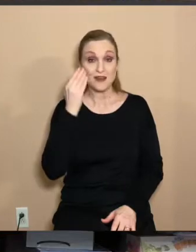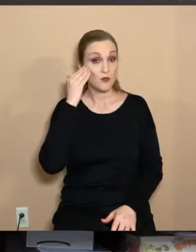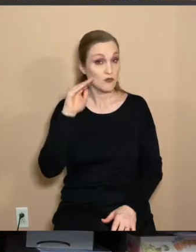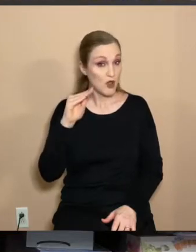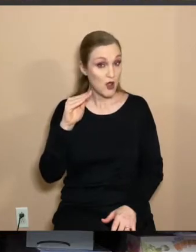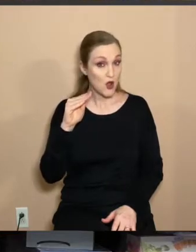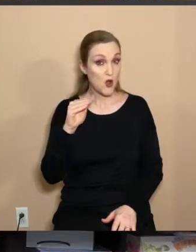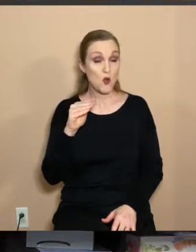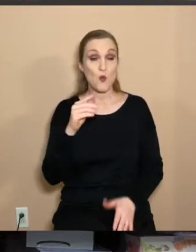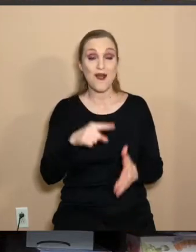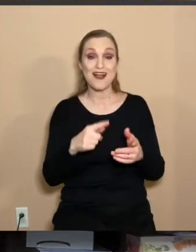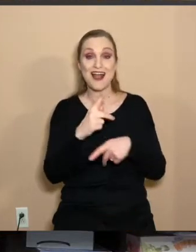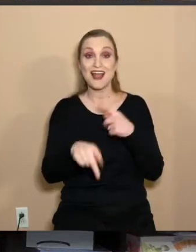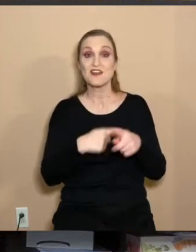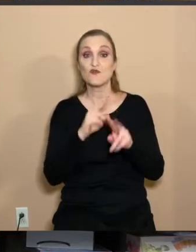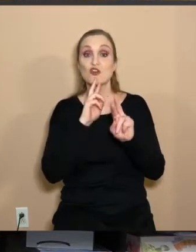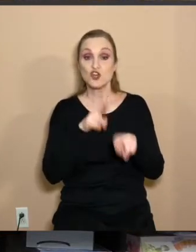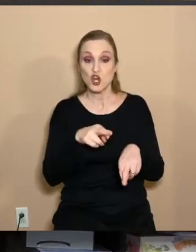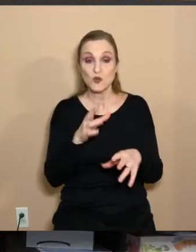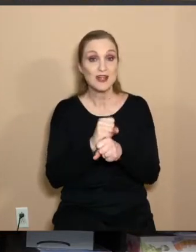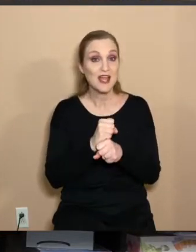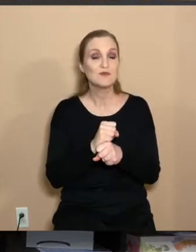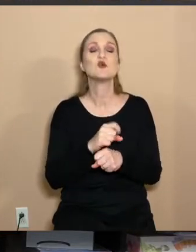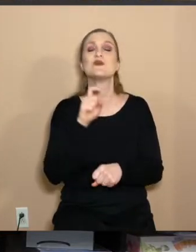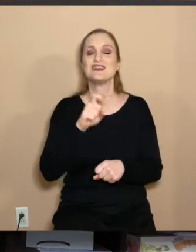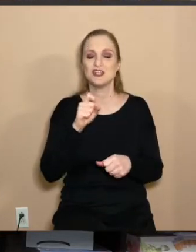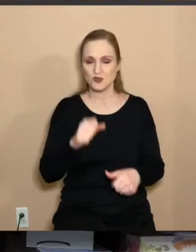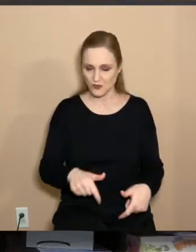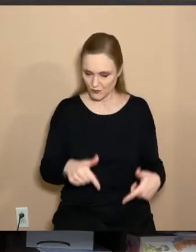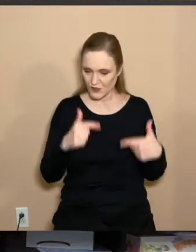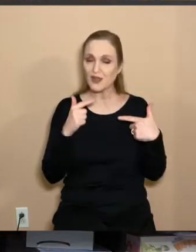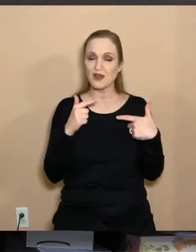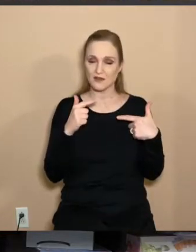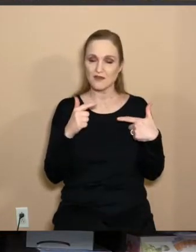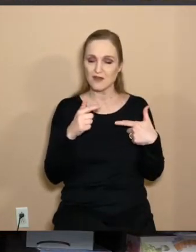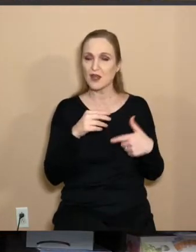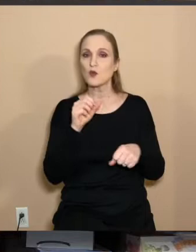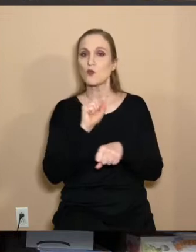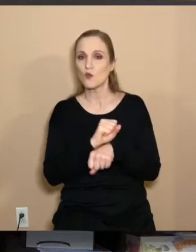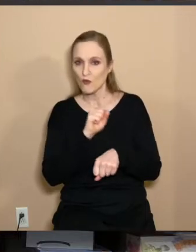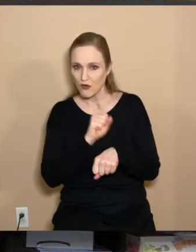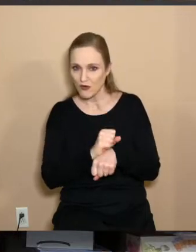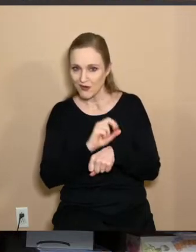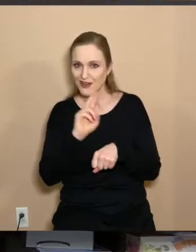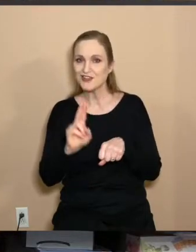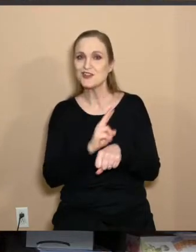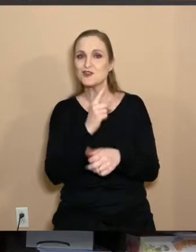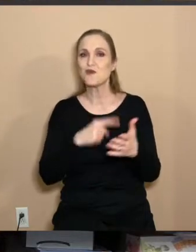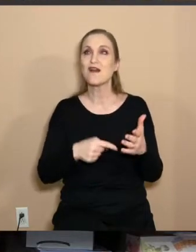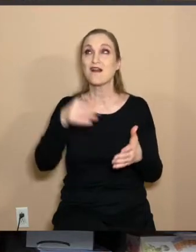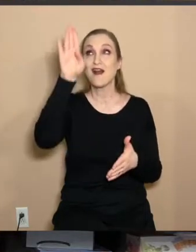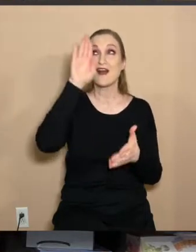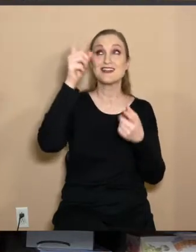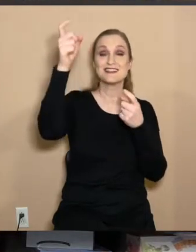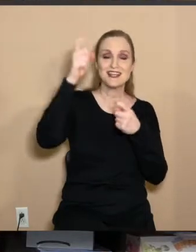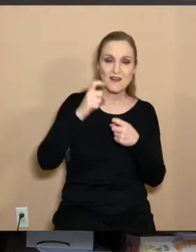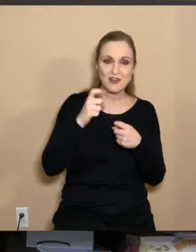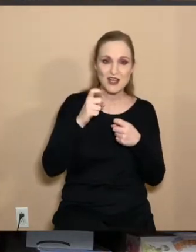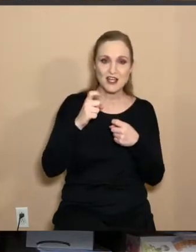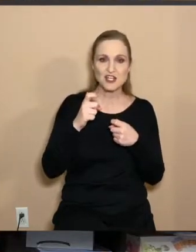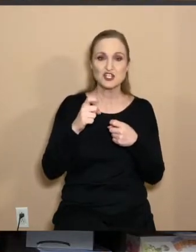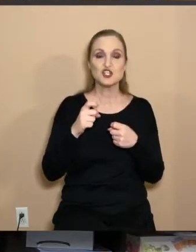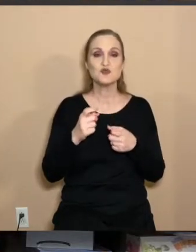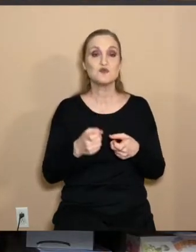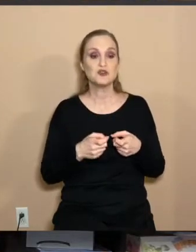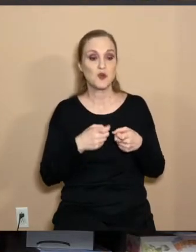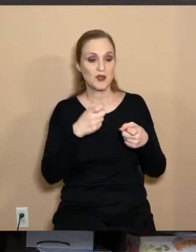of return we're going to receive, we have to live our lives and use what God has given us to earn a living, to provide